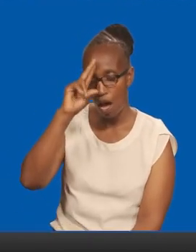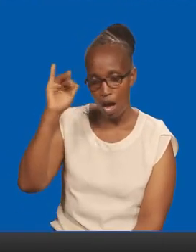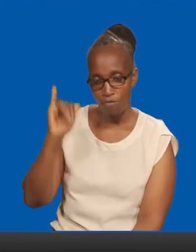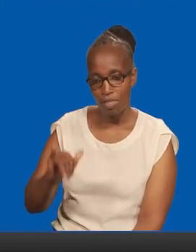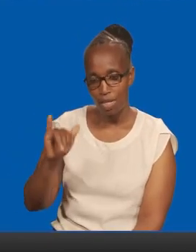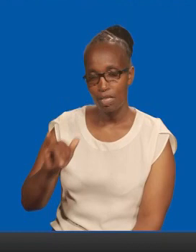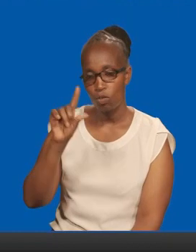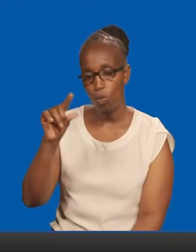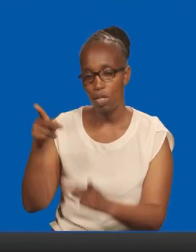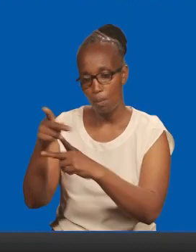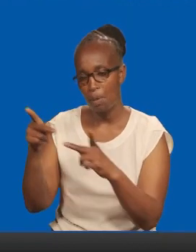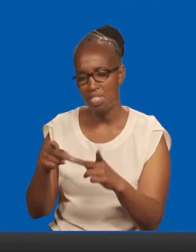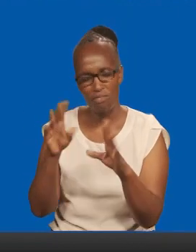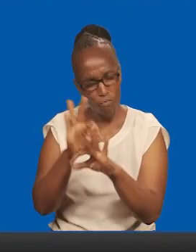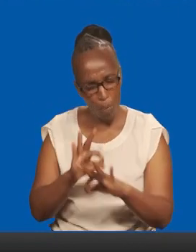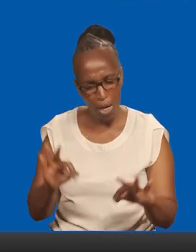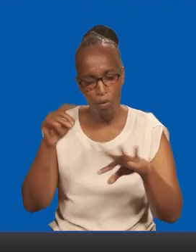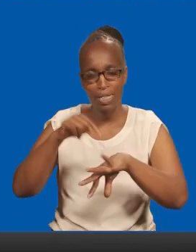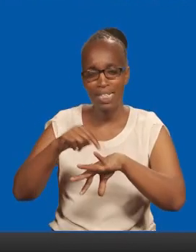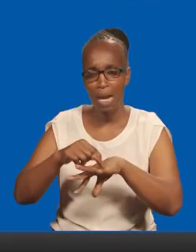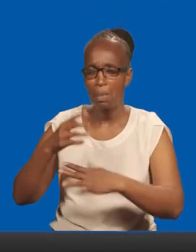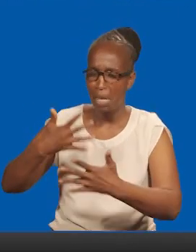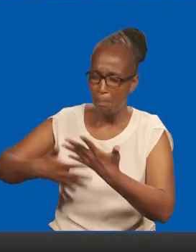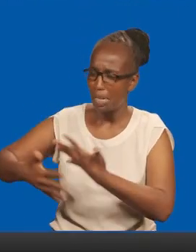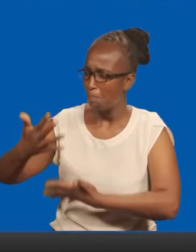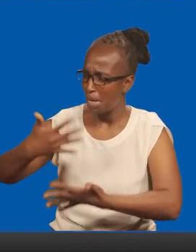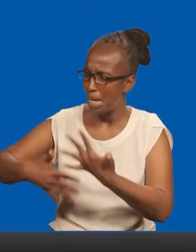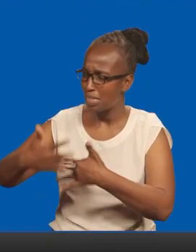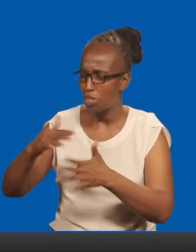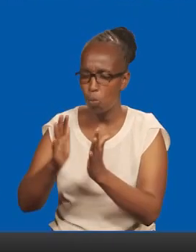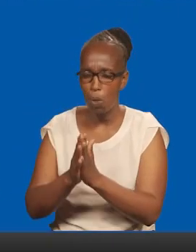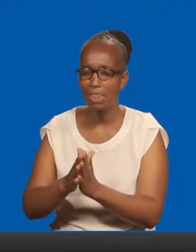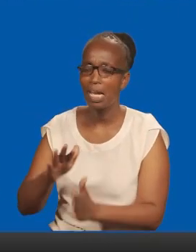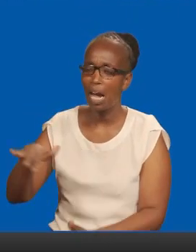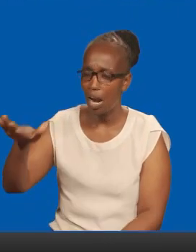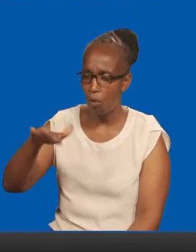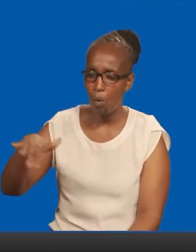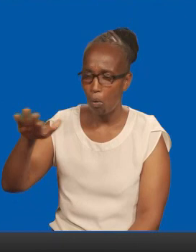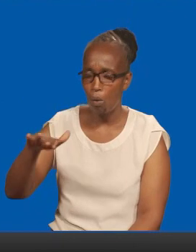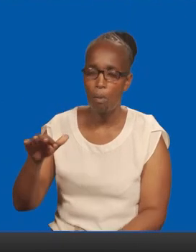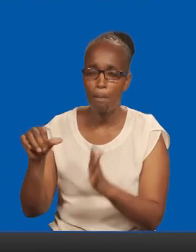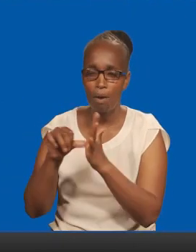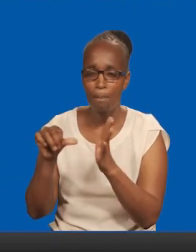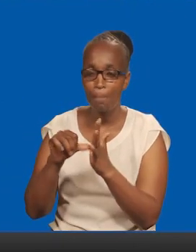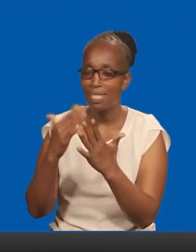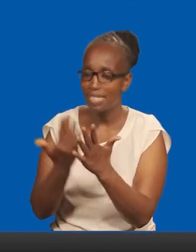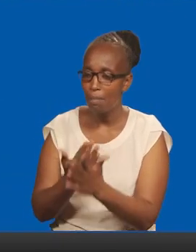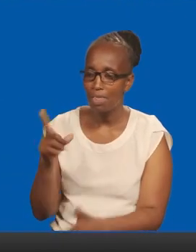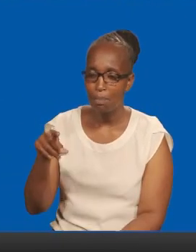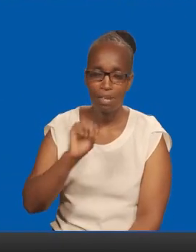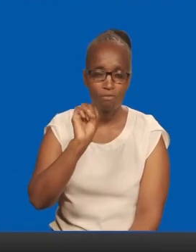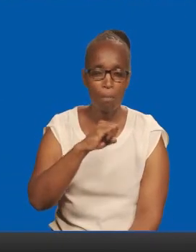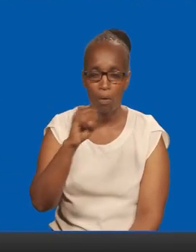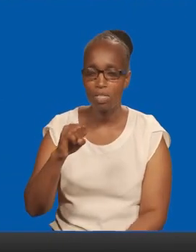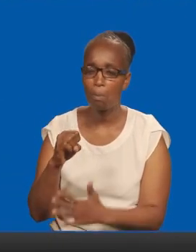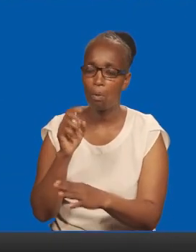these officers have stayed in one station for too long. They have gotten mixed up with local issues. Some of them have no capacity